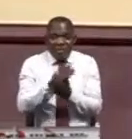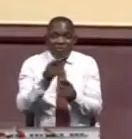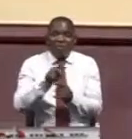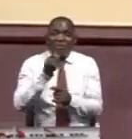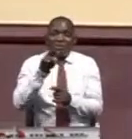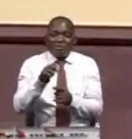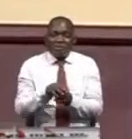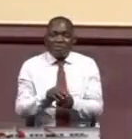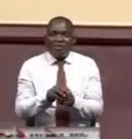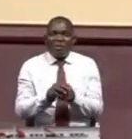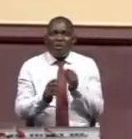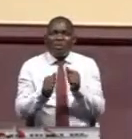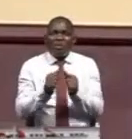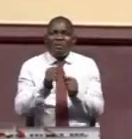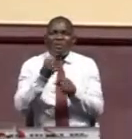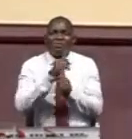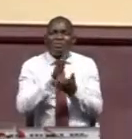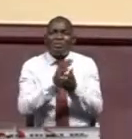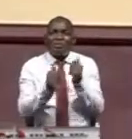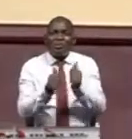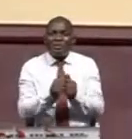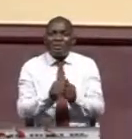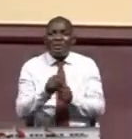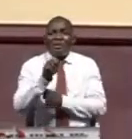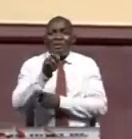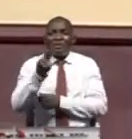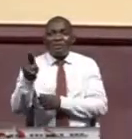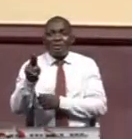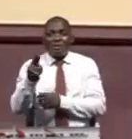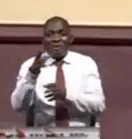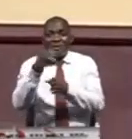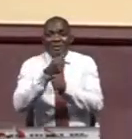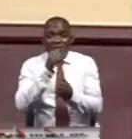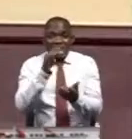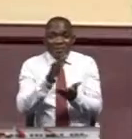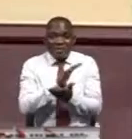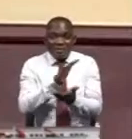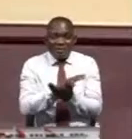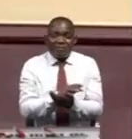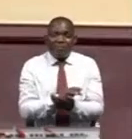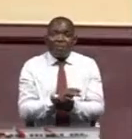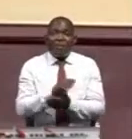Which summary sheet are you referring to? The Eastern Region summary sheets.